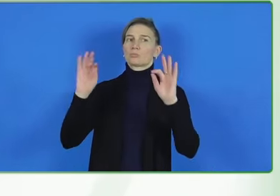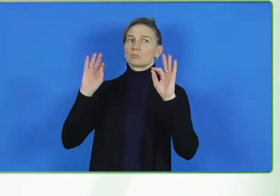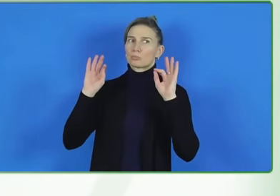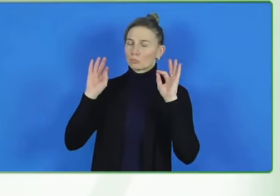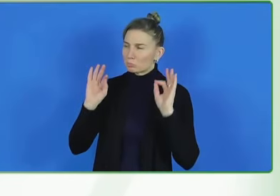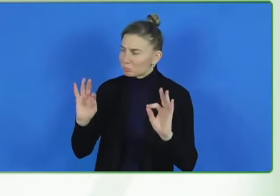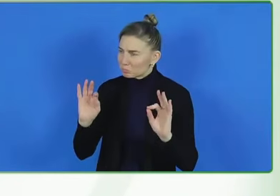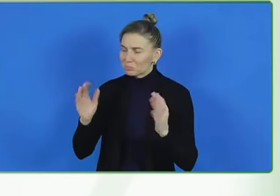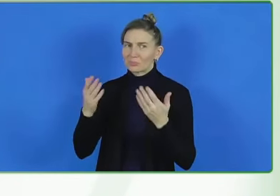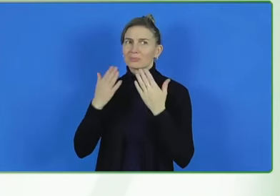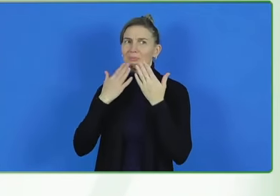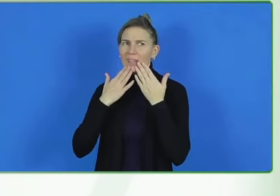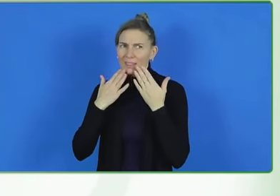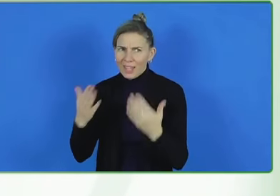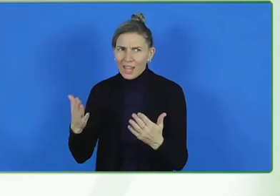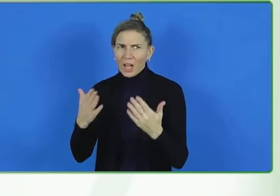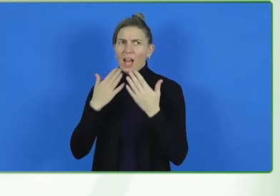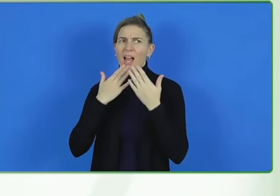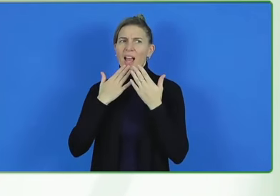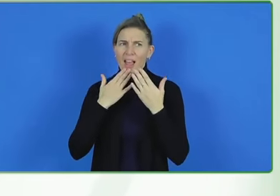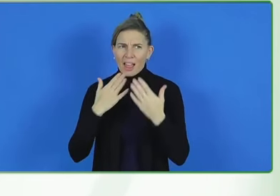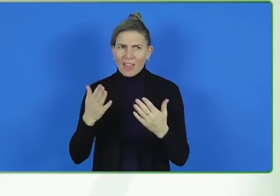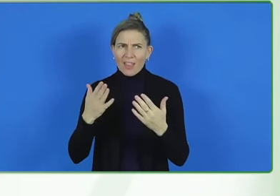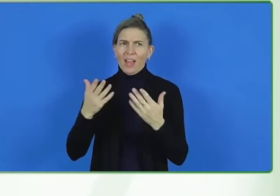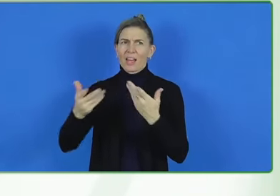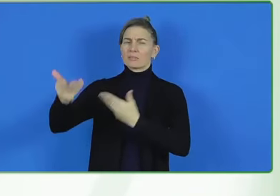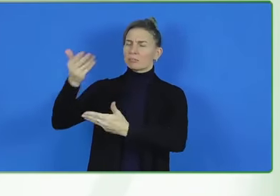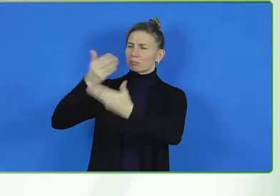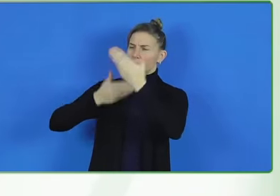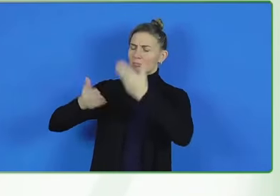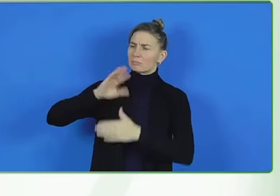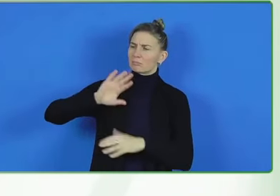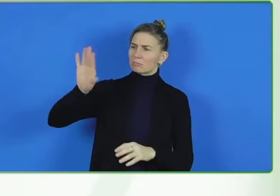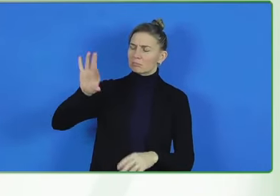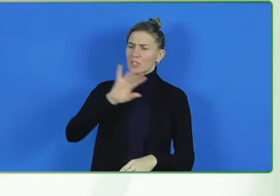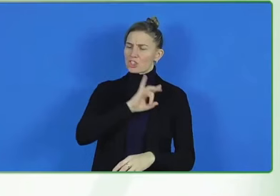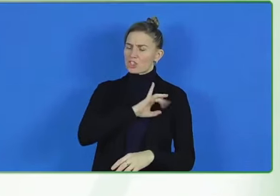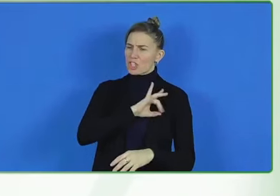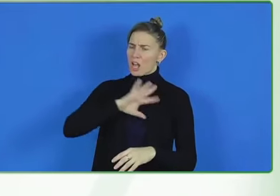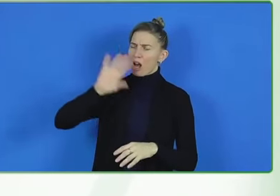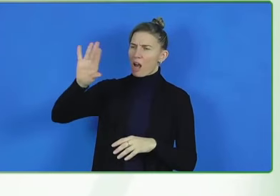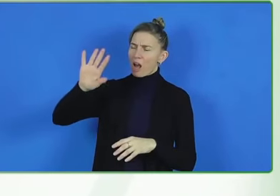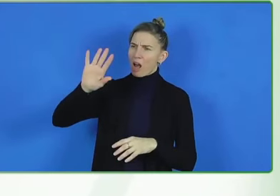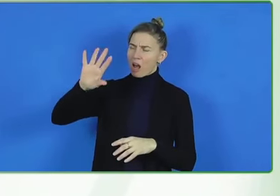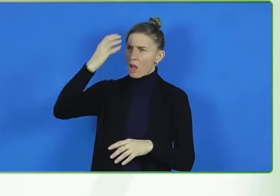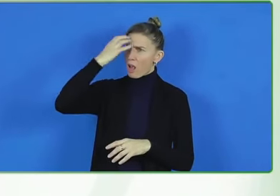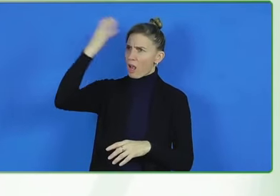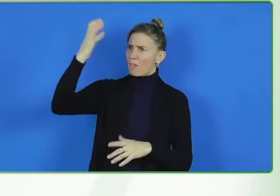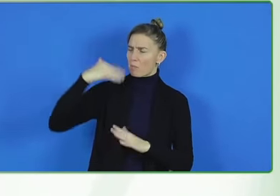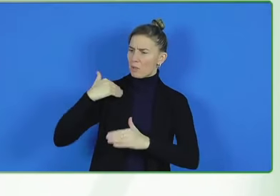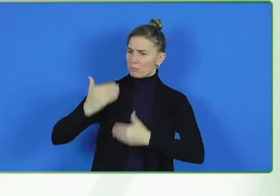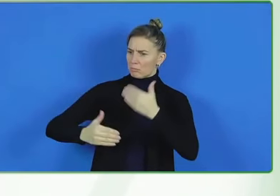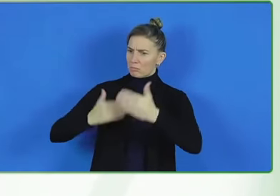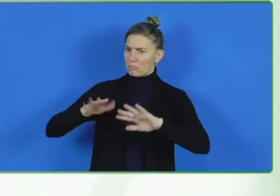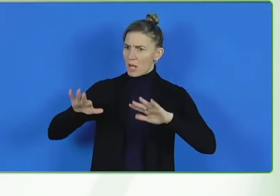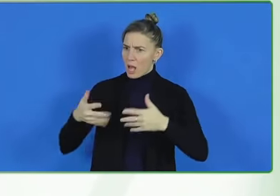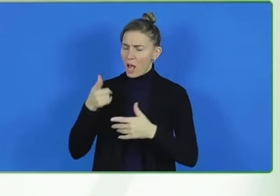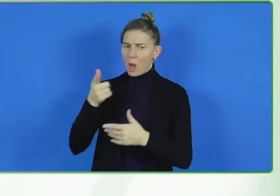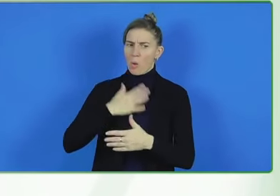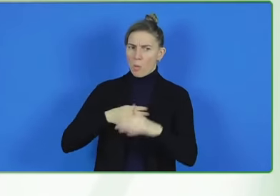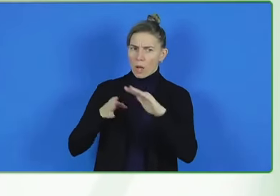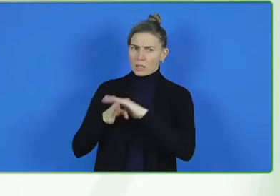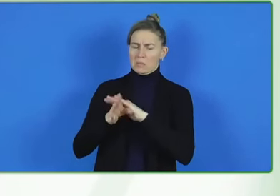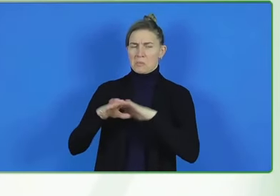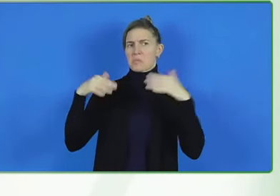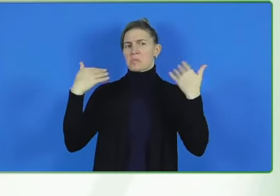for giving us the Chilean government approach in relation to developing accessibility in your country. Very, very impressive. We're now